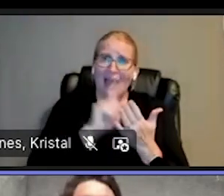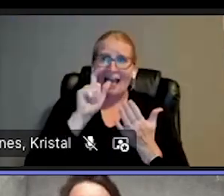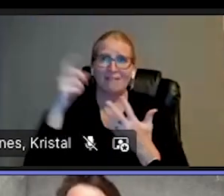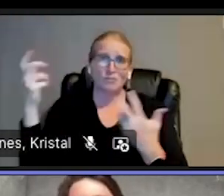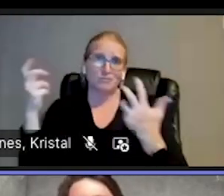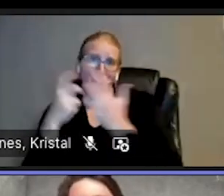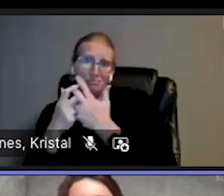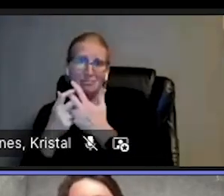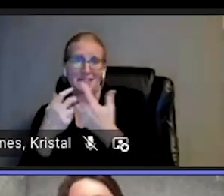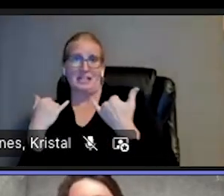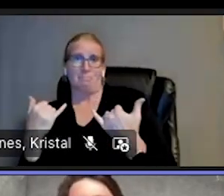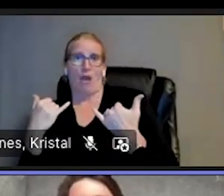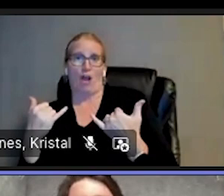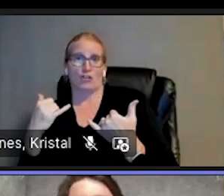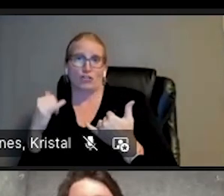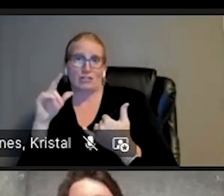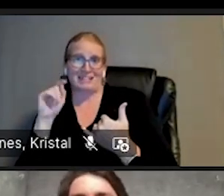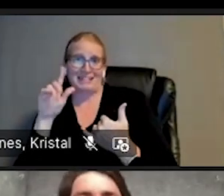today.